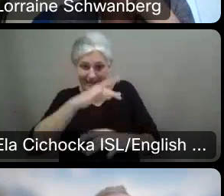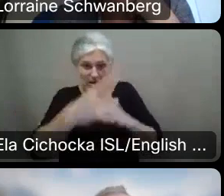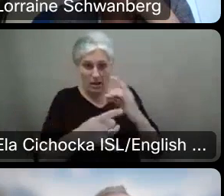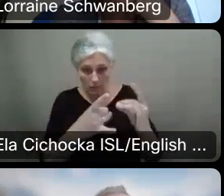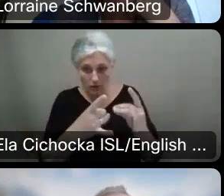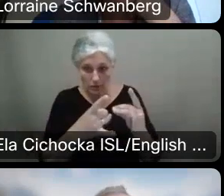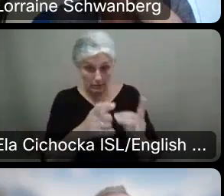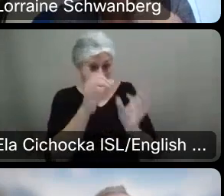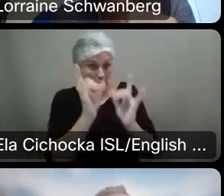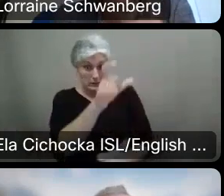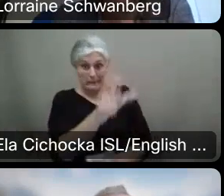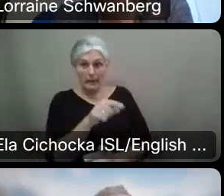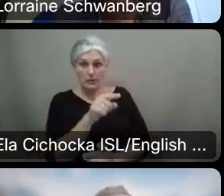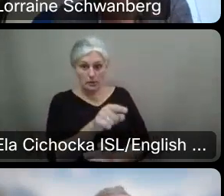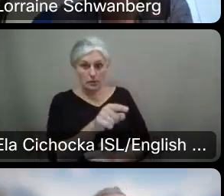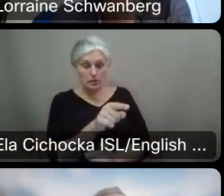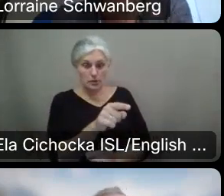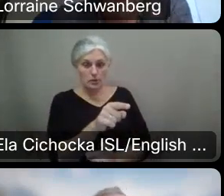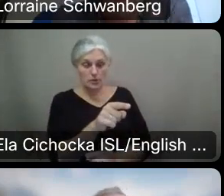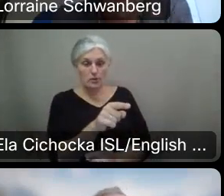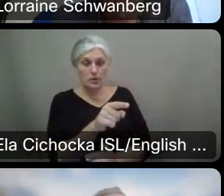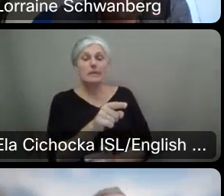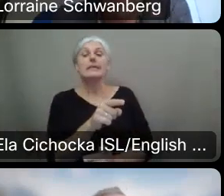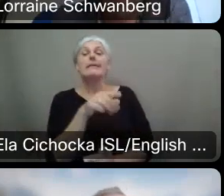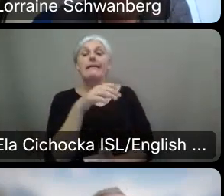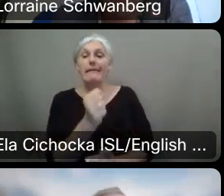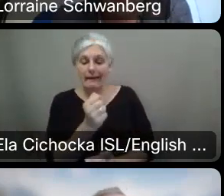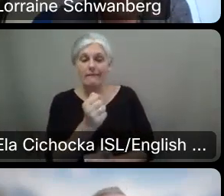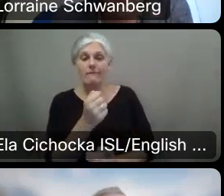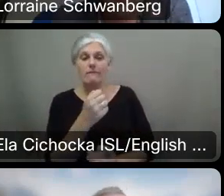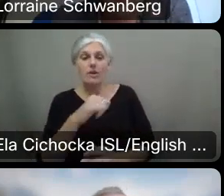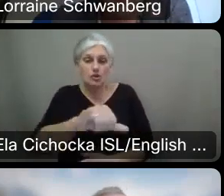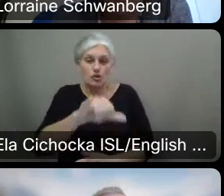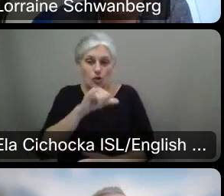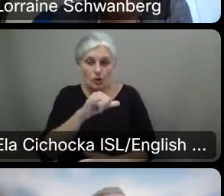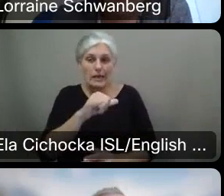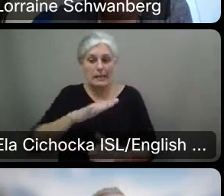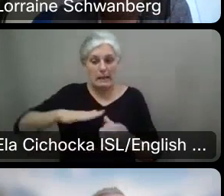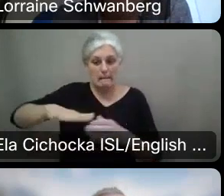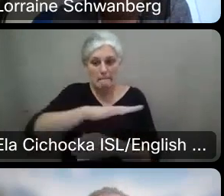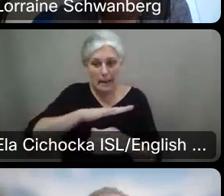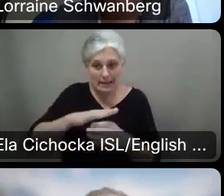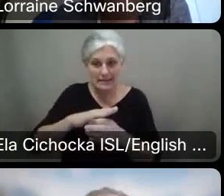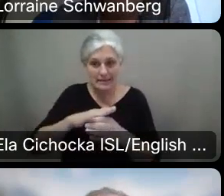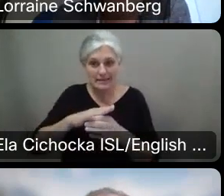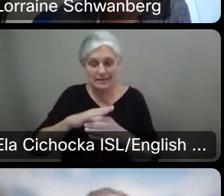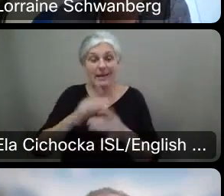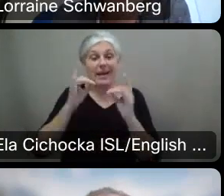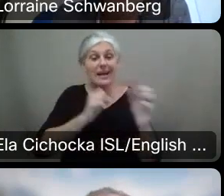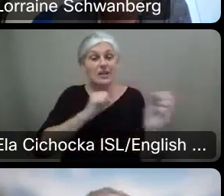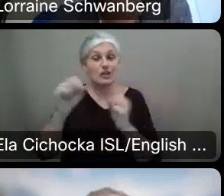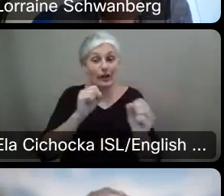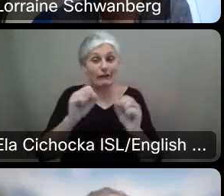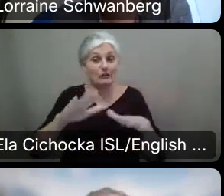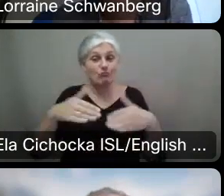healthy patient undergoing elective surgery in any place or premises in which a health service provider provides a health